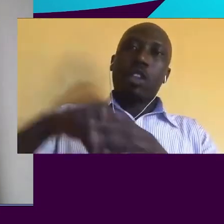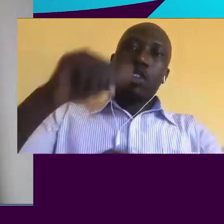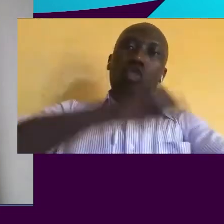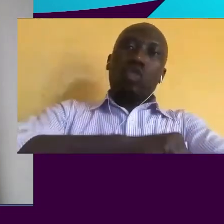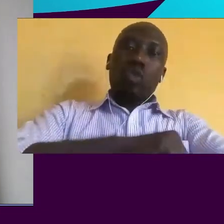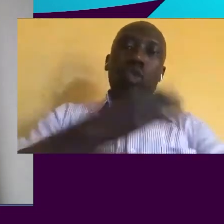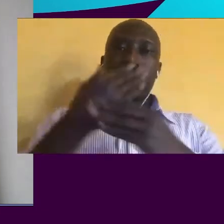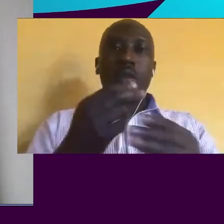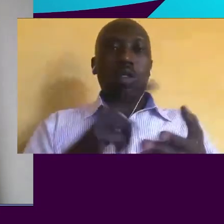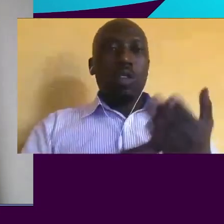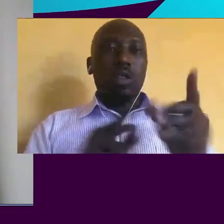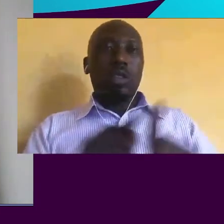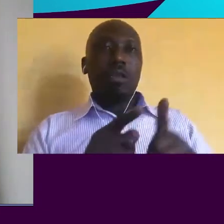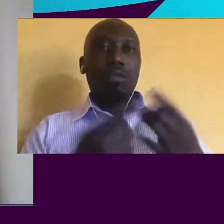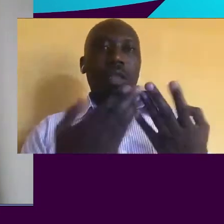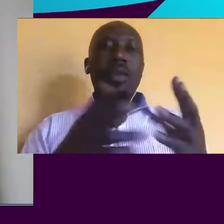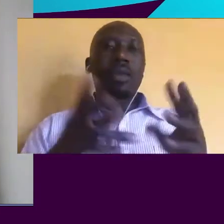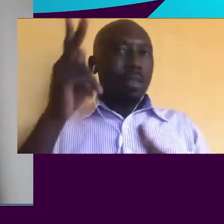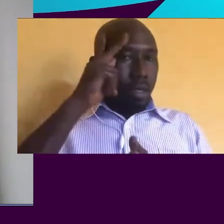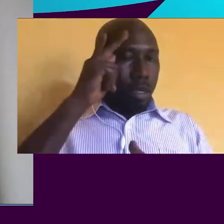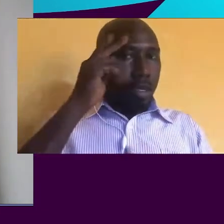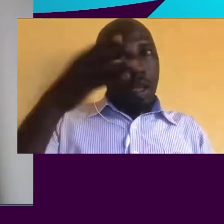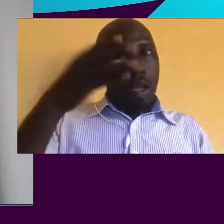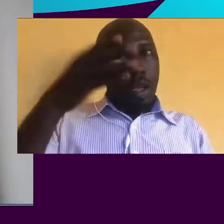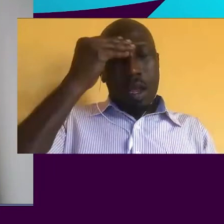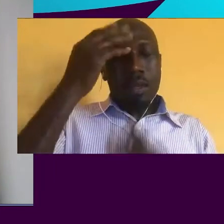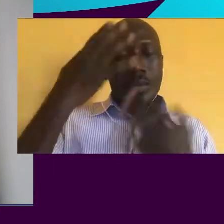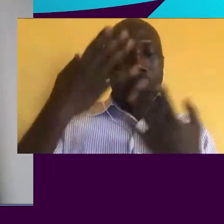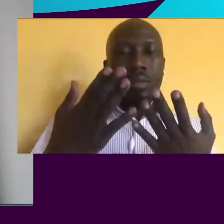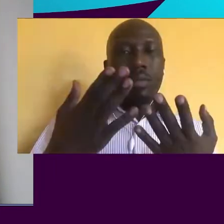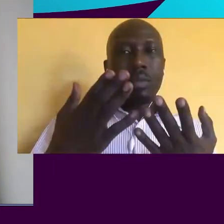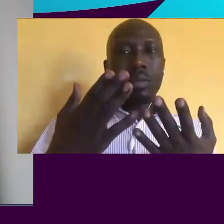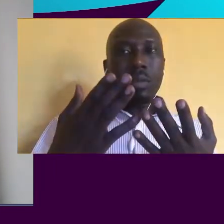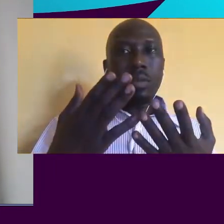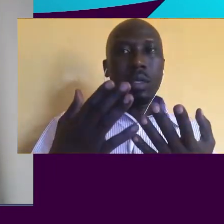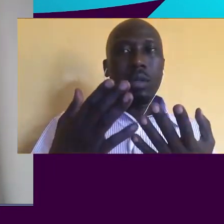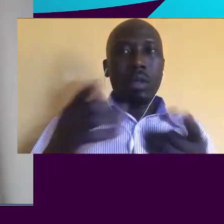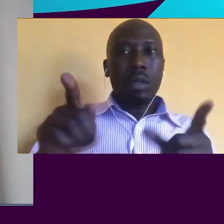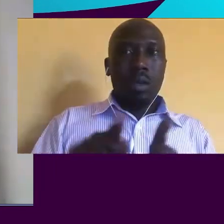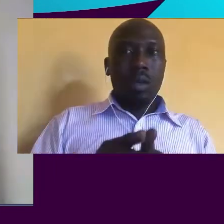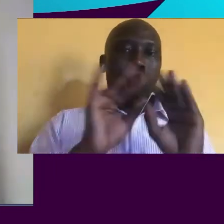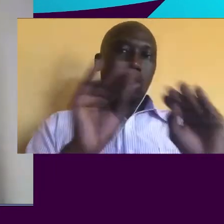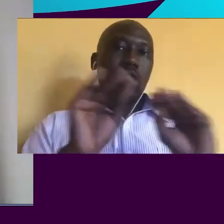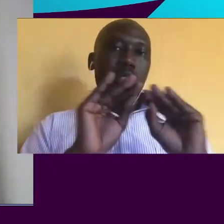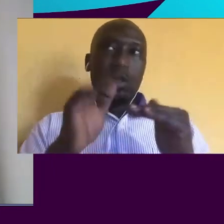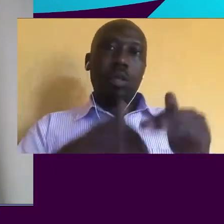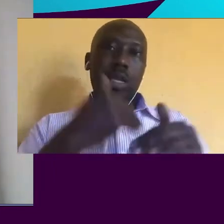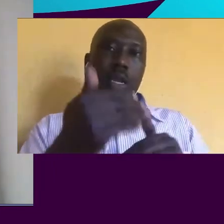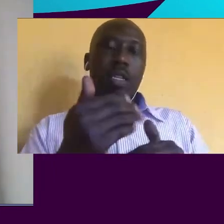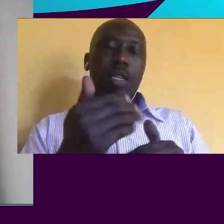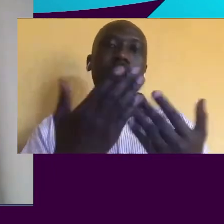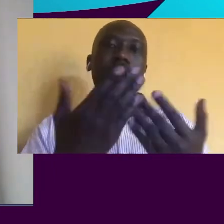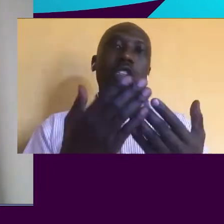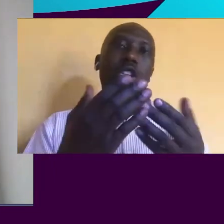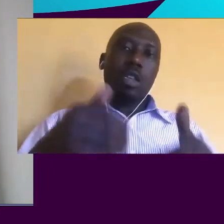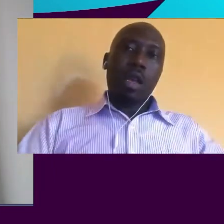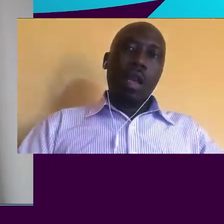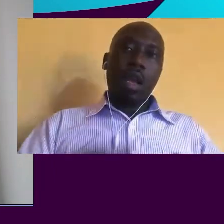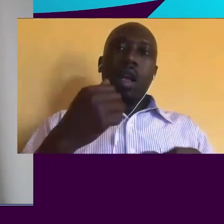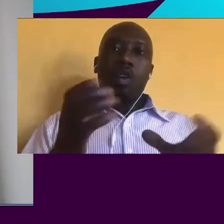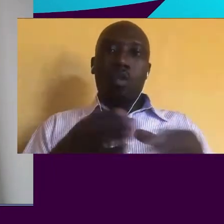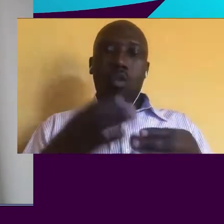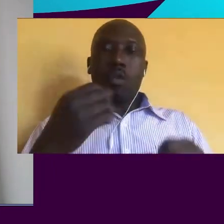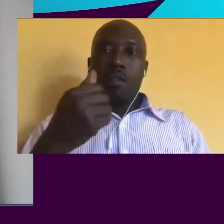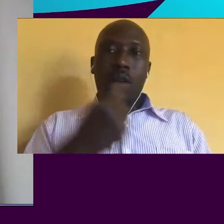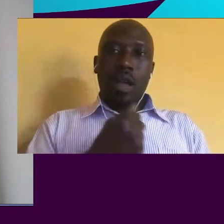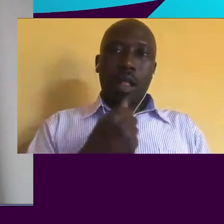she learned with Premier Skills to help educate the next generation. And she's also involved in a program